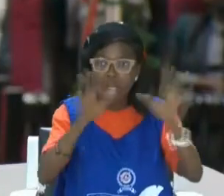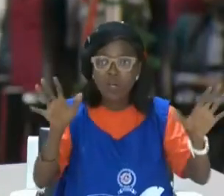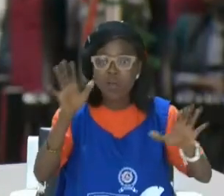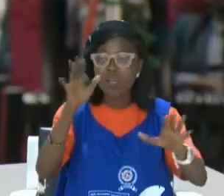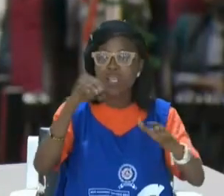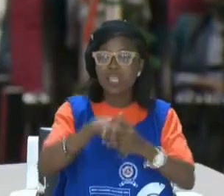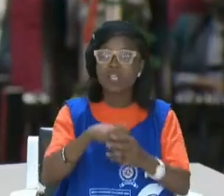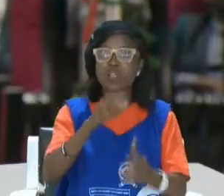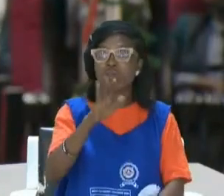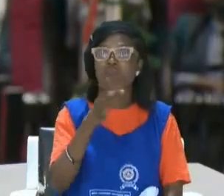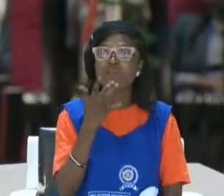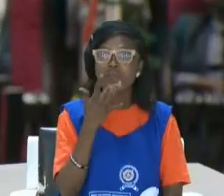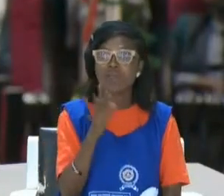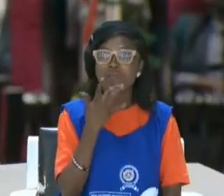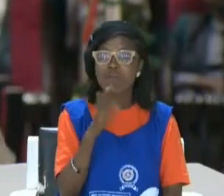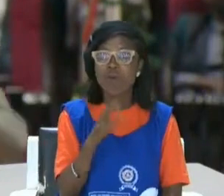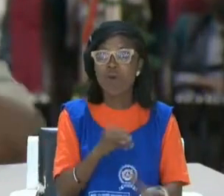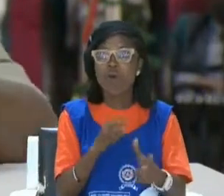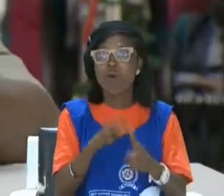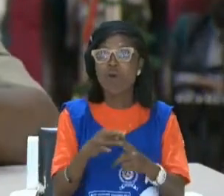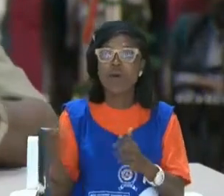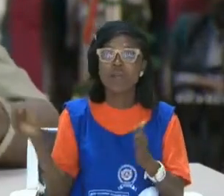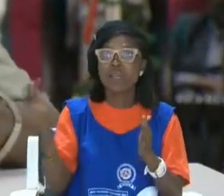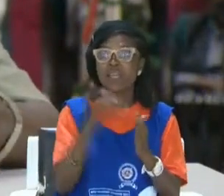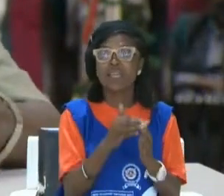or against you?